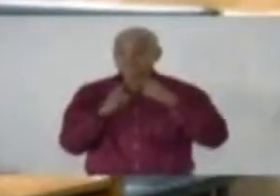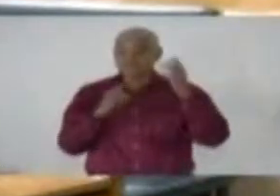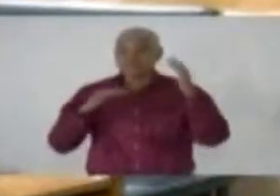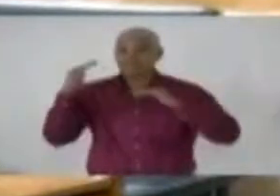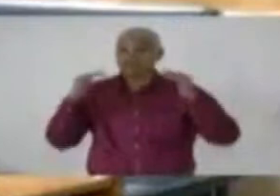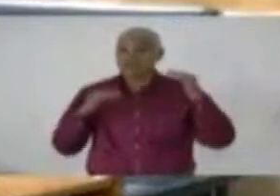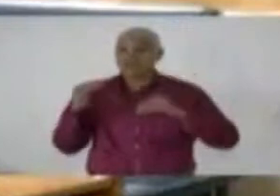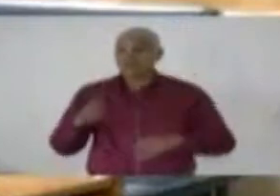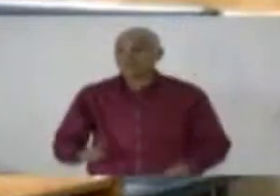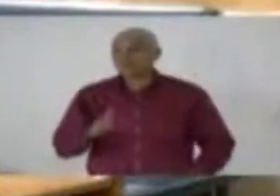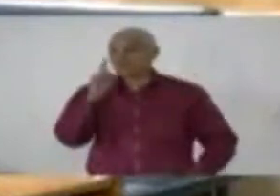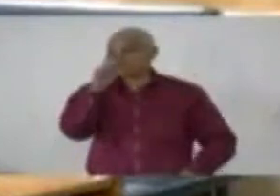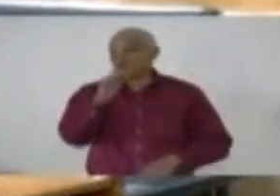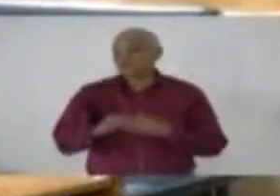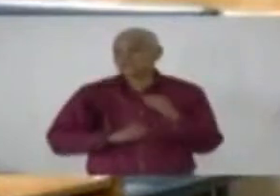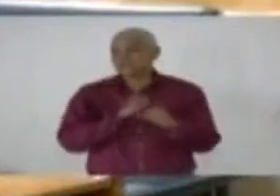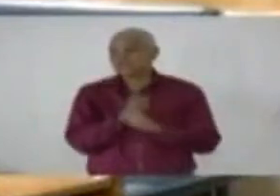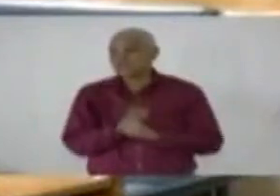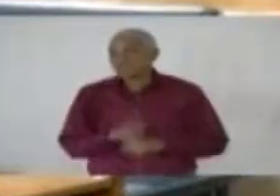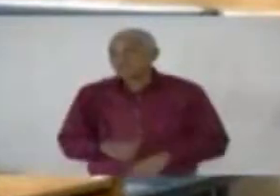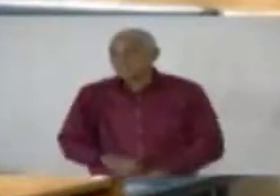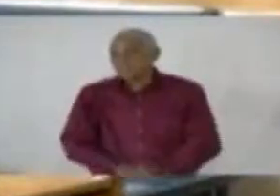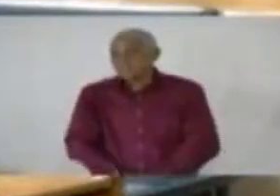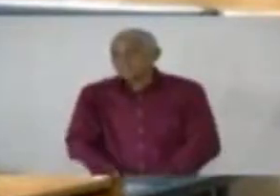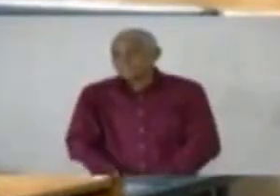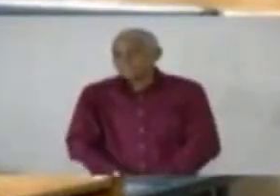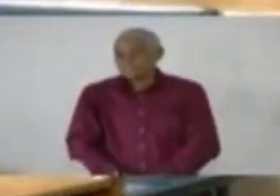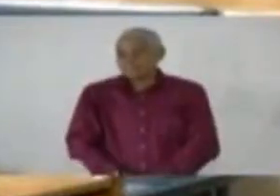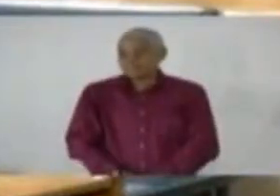1 year.